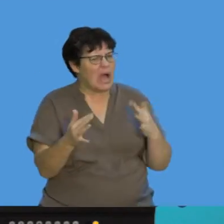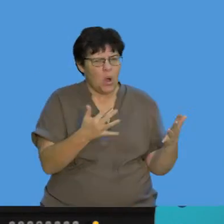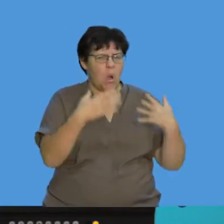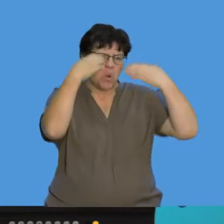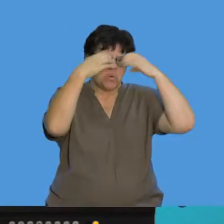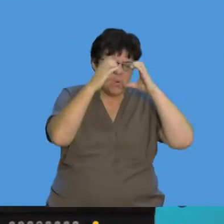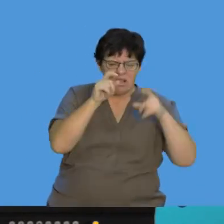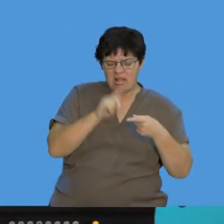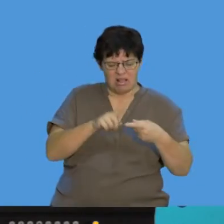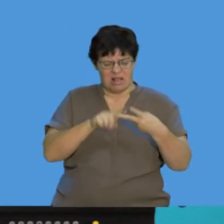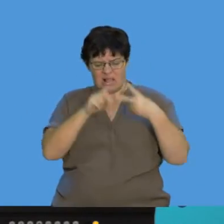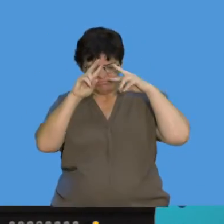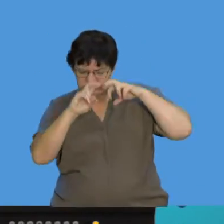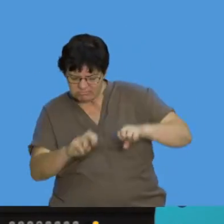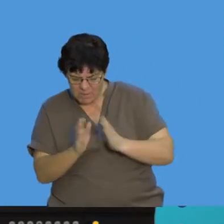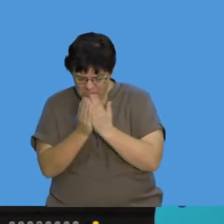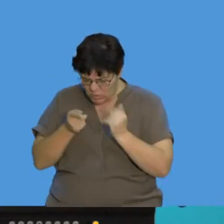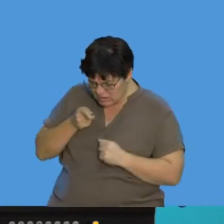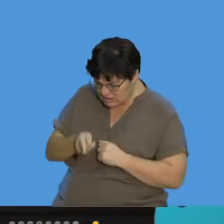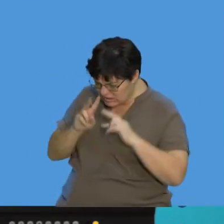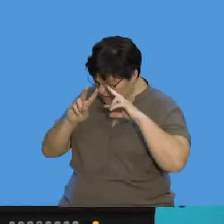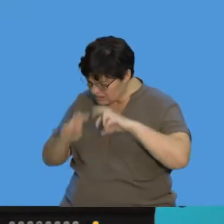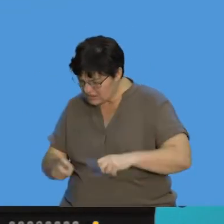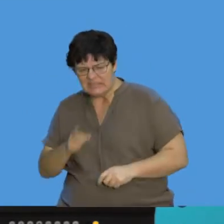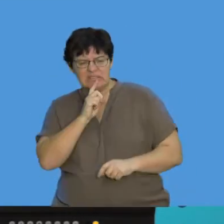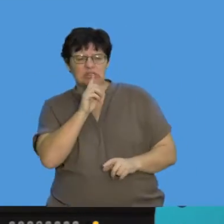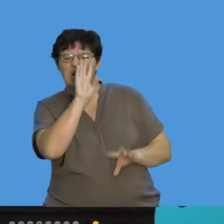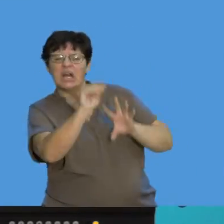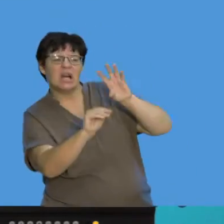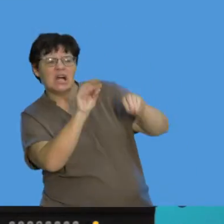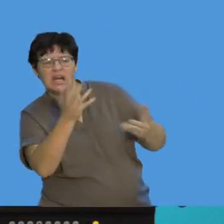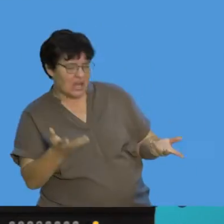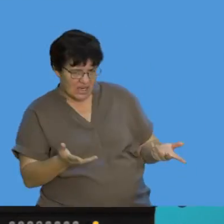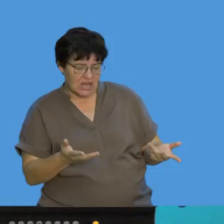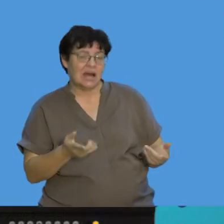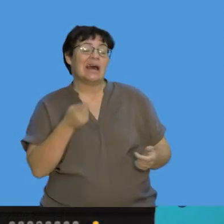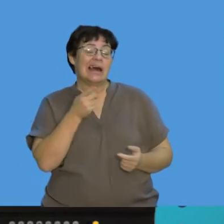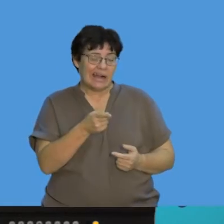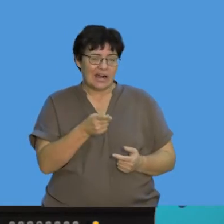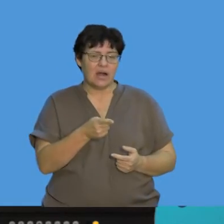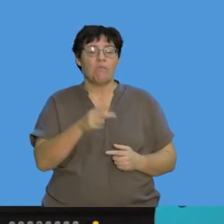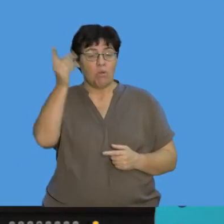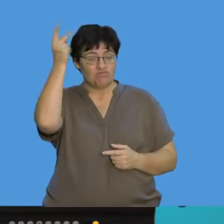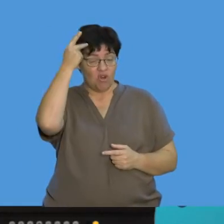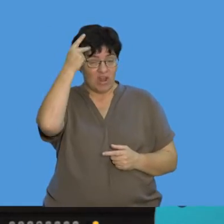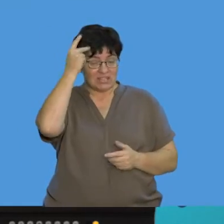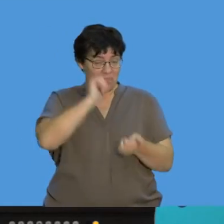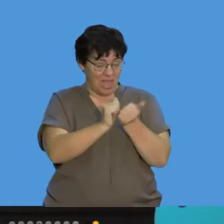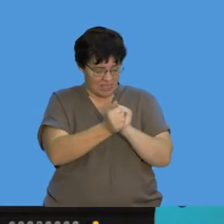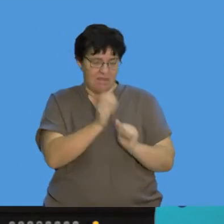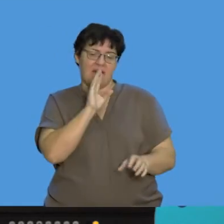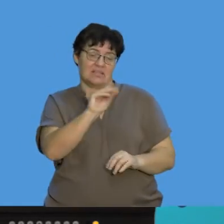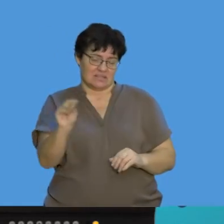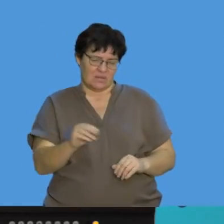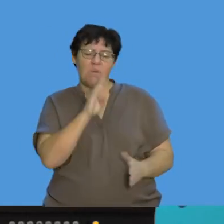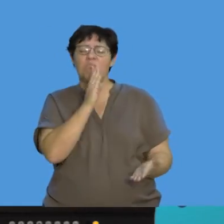the Google, consult your textbooks, consult your teachers, just consult everything that has knowledge of